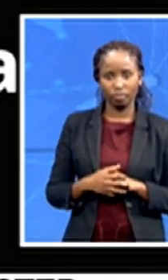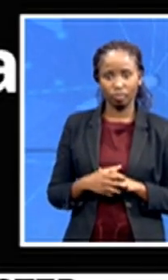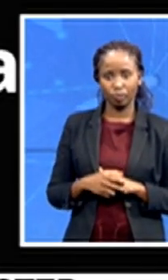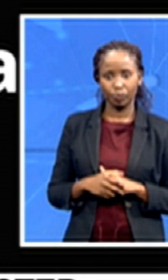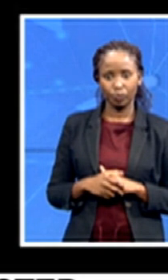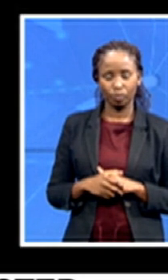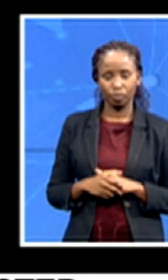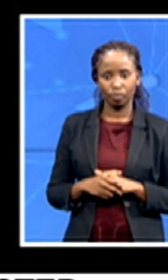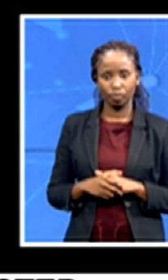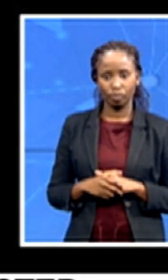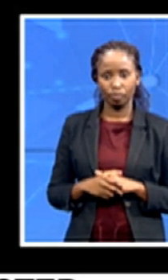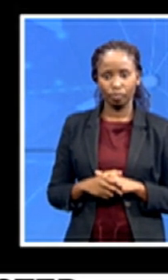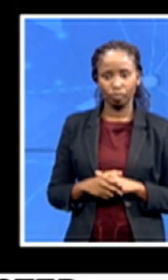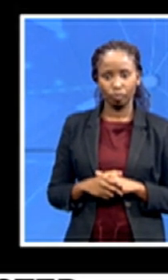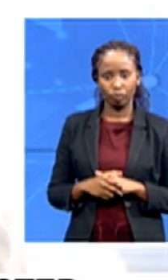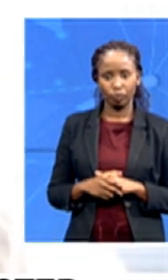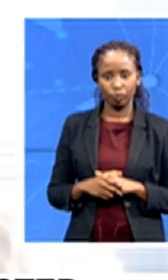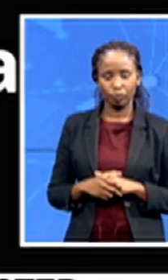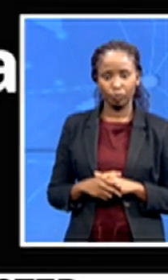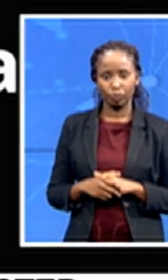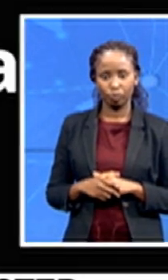Thank you, Sibusiso.